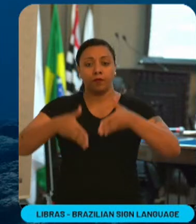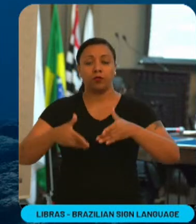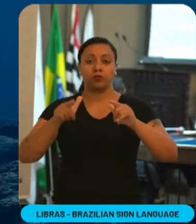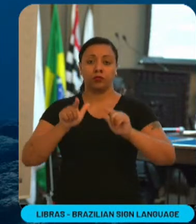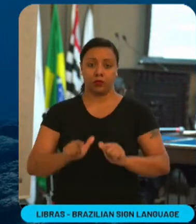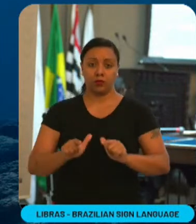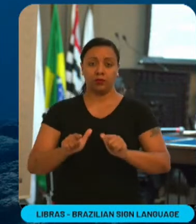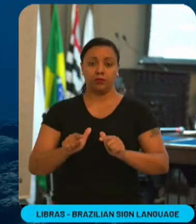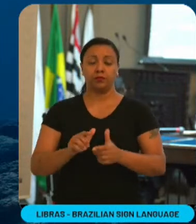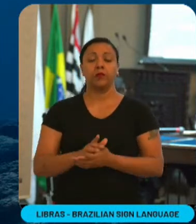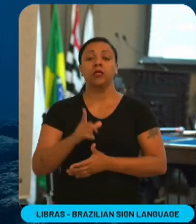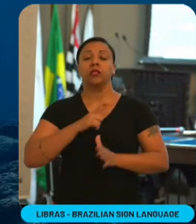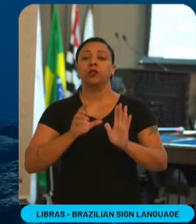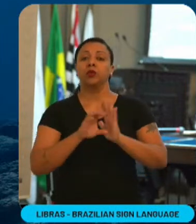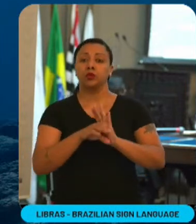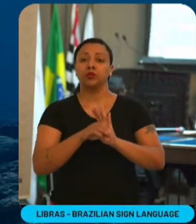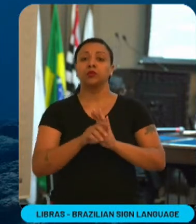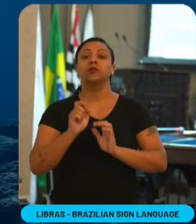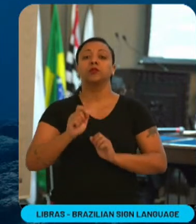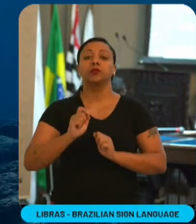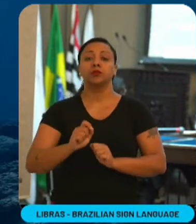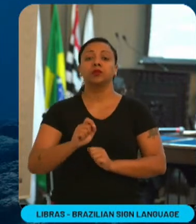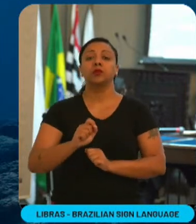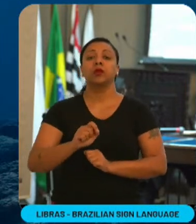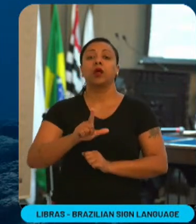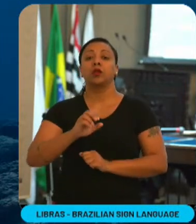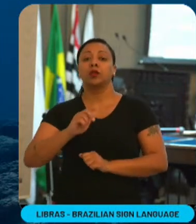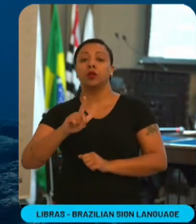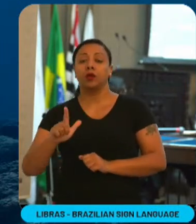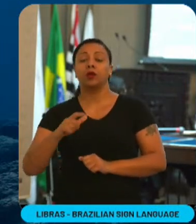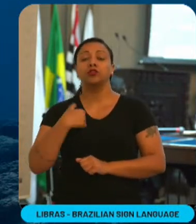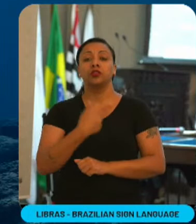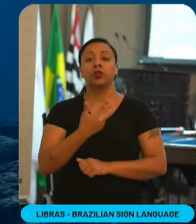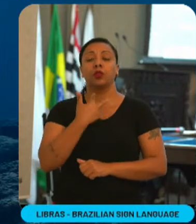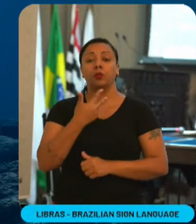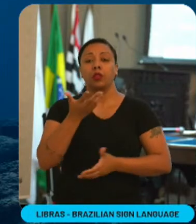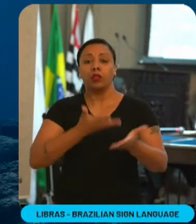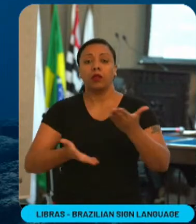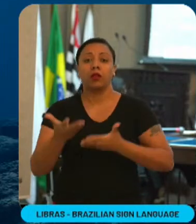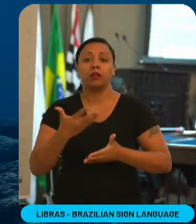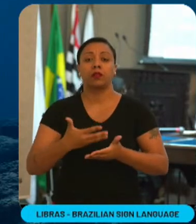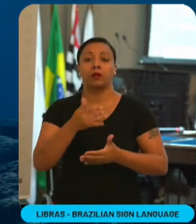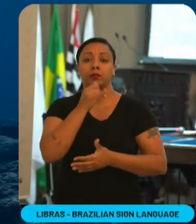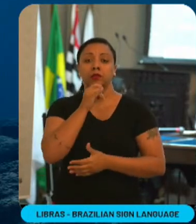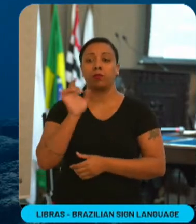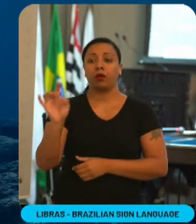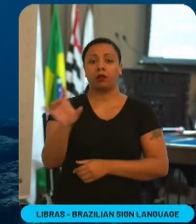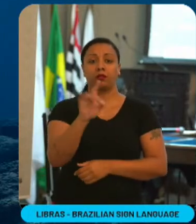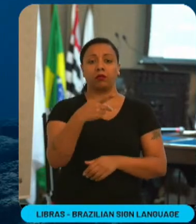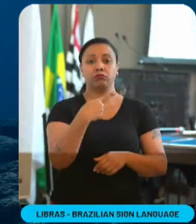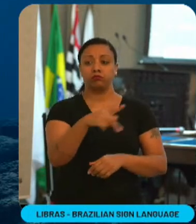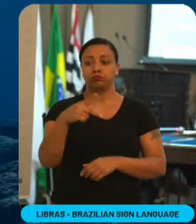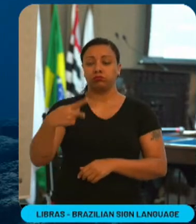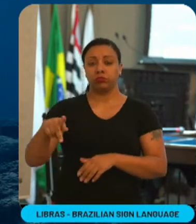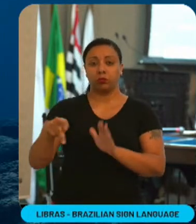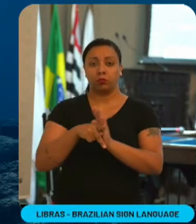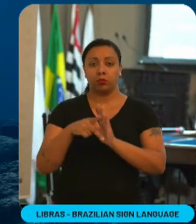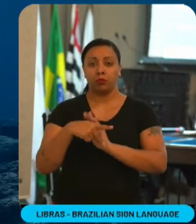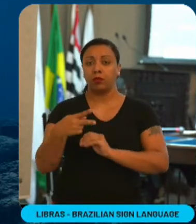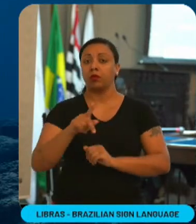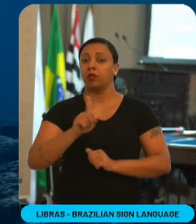locally. There is a concept that is, we cannot treat these